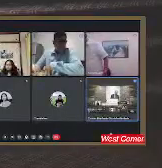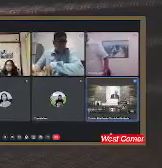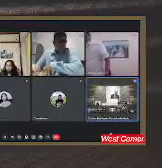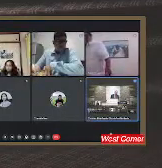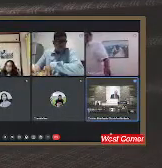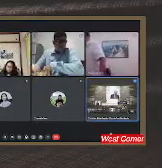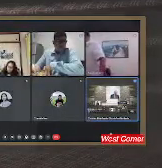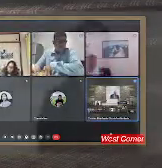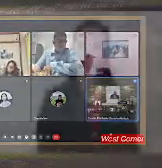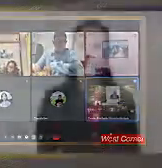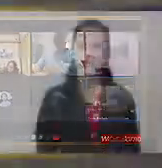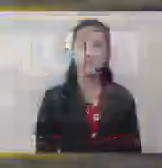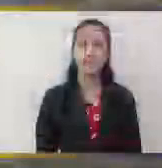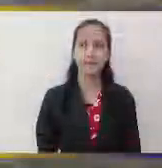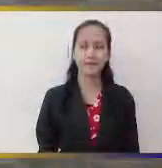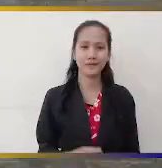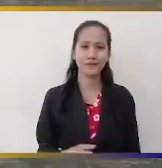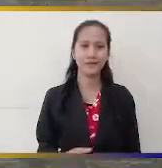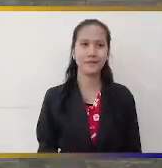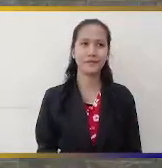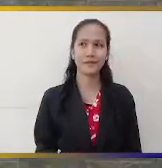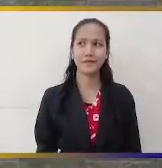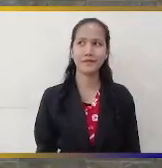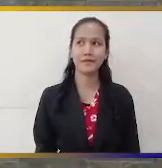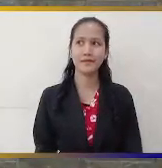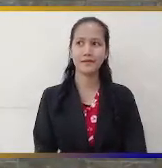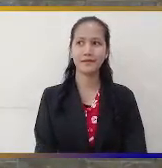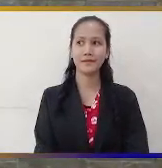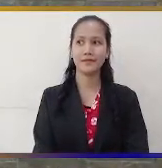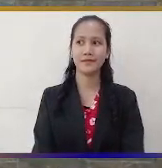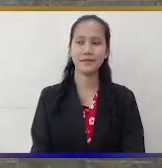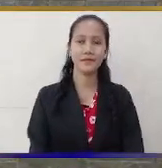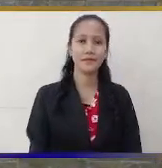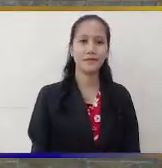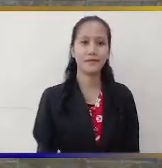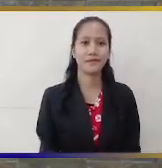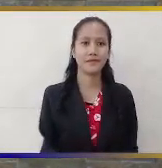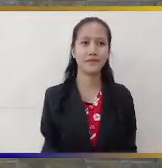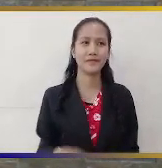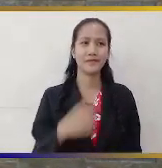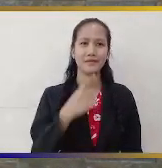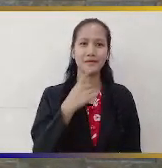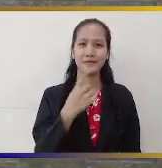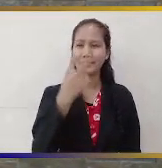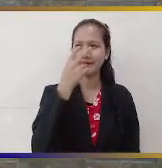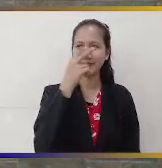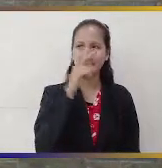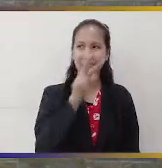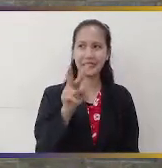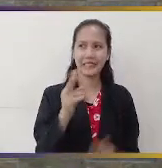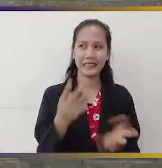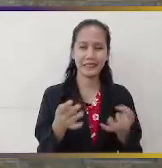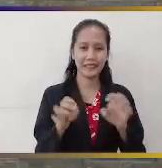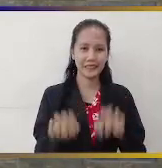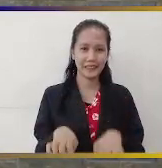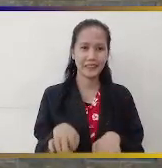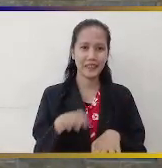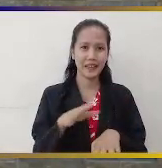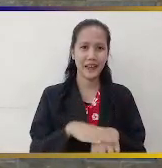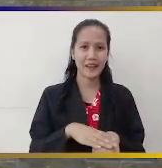I'm jealous about this honey and honeymoon and all the rest of it. My wife. Akin